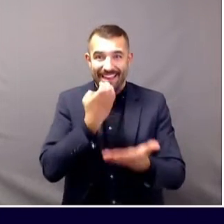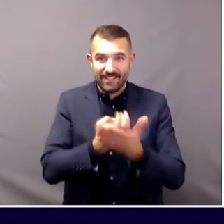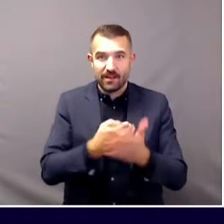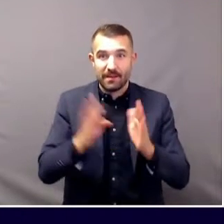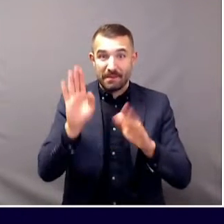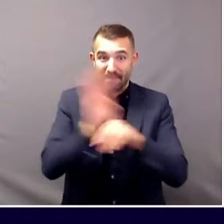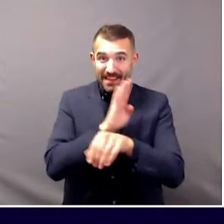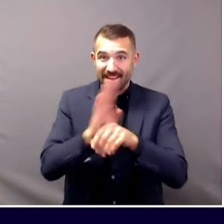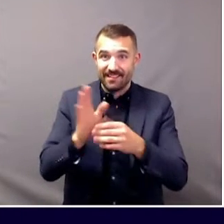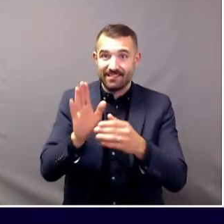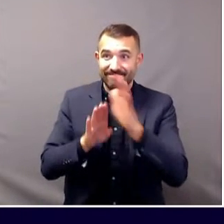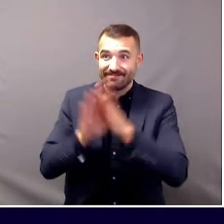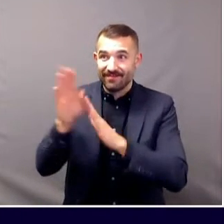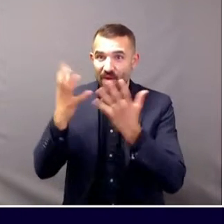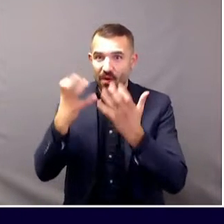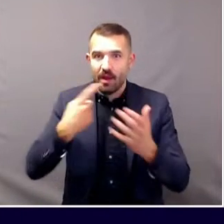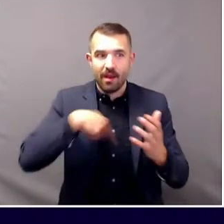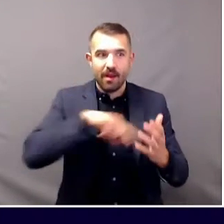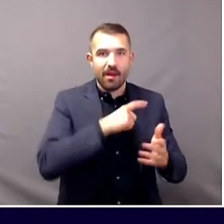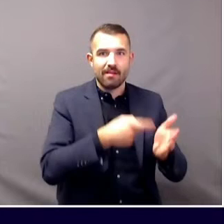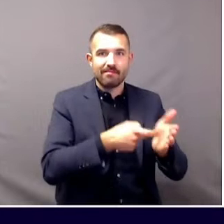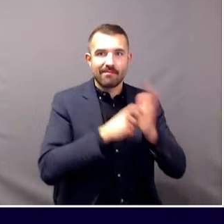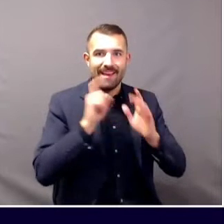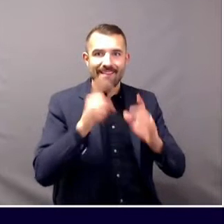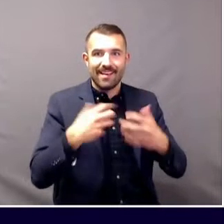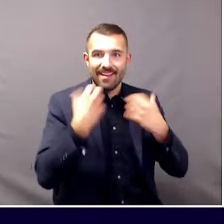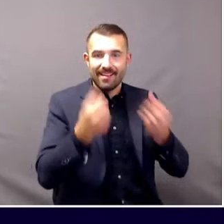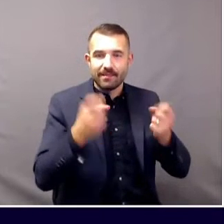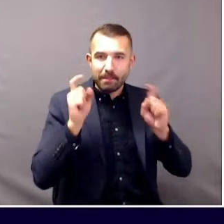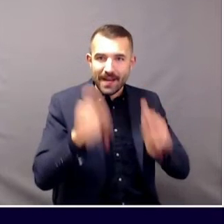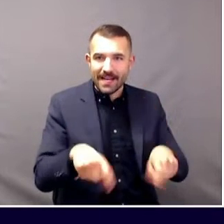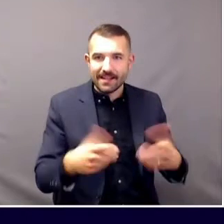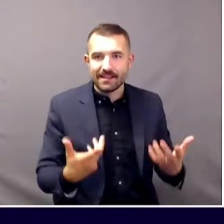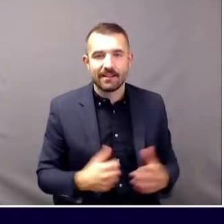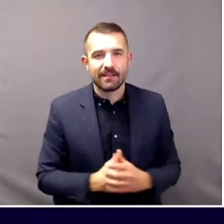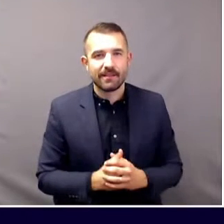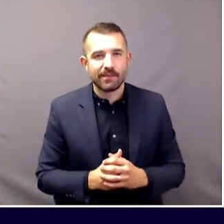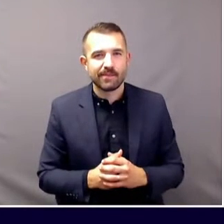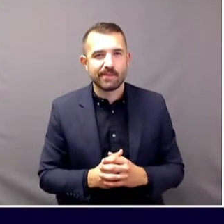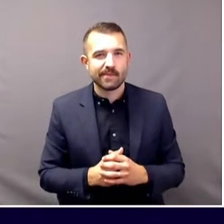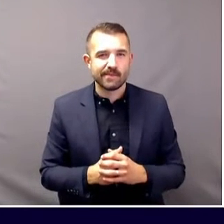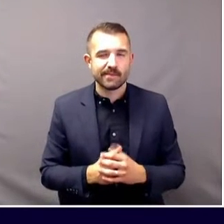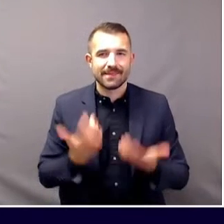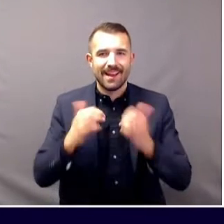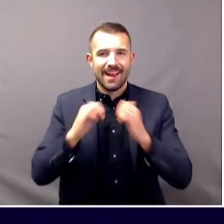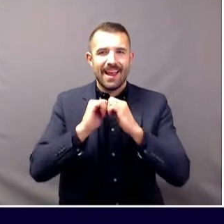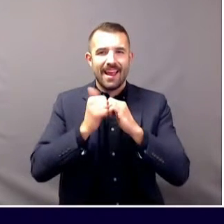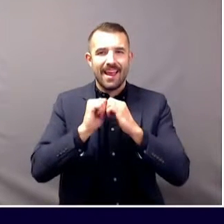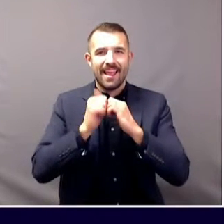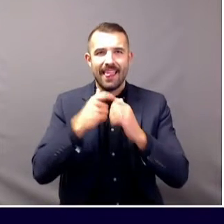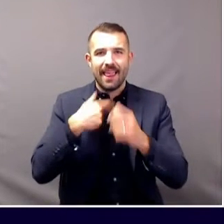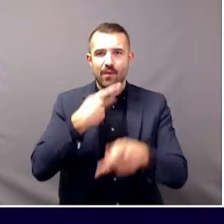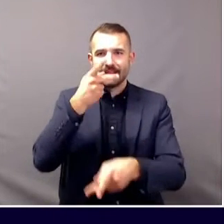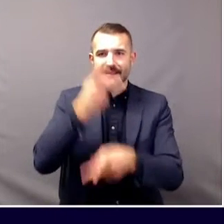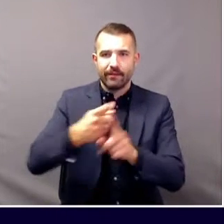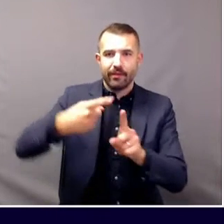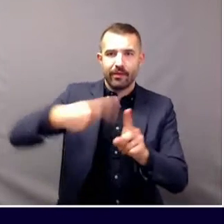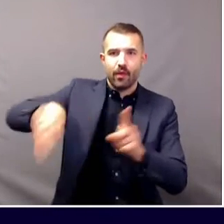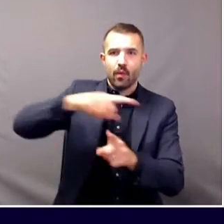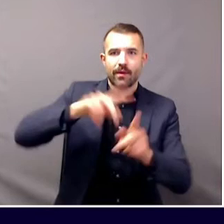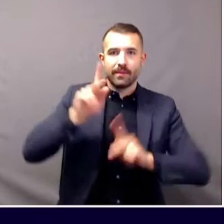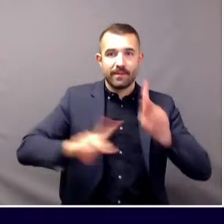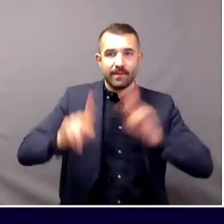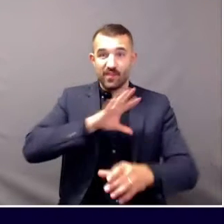will continue to try to see what can we be doing to keep keeping the Maine public engaged, kids in